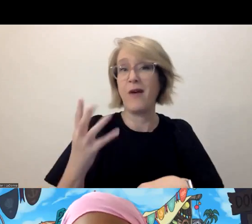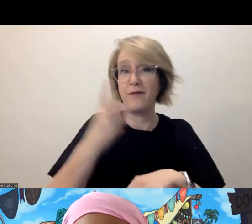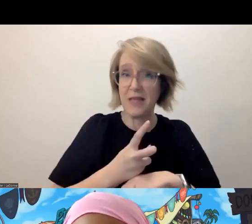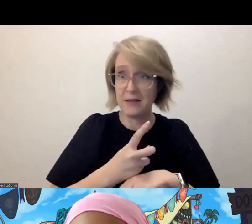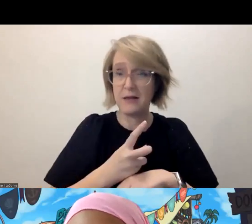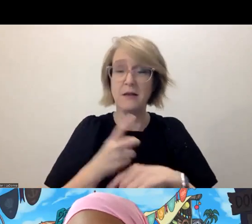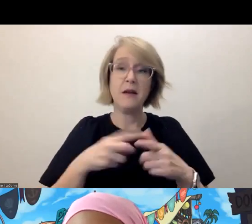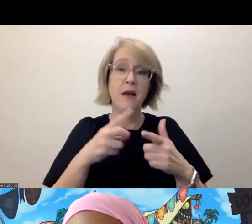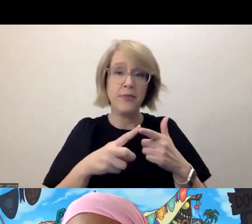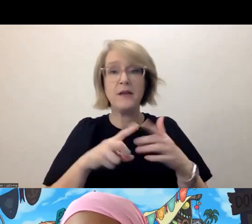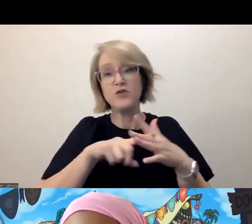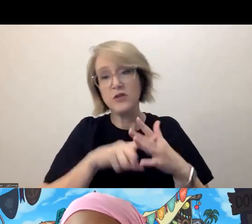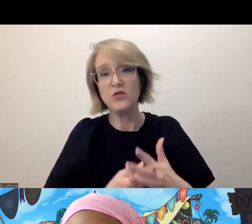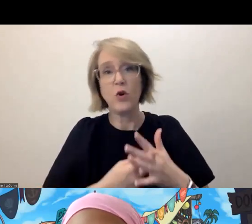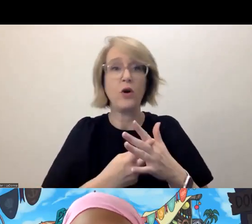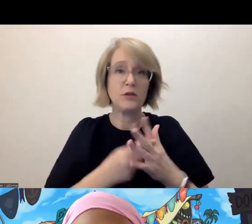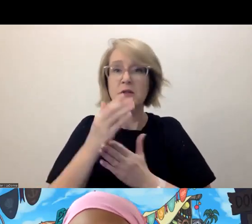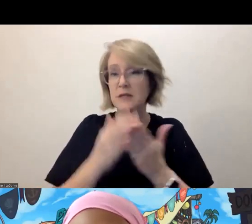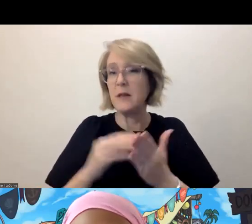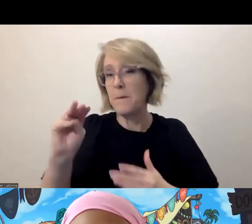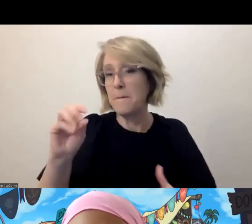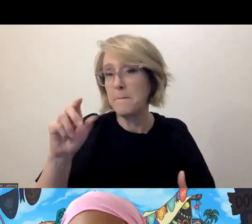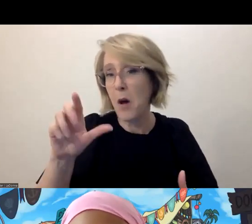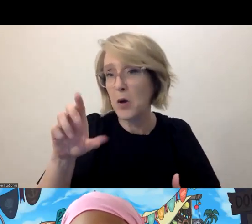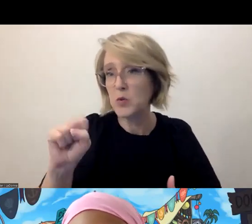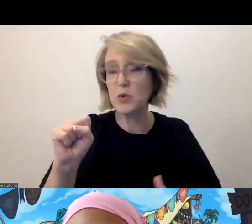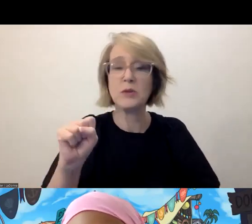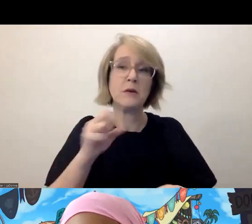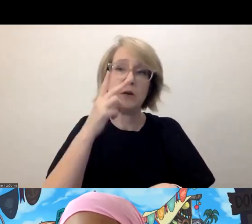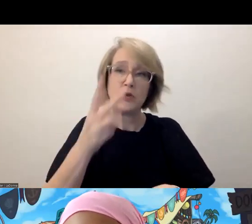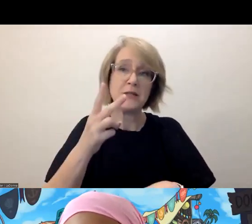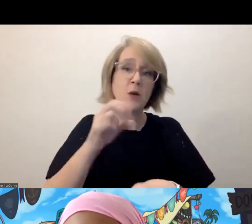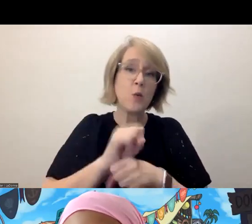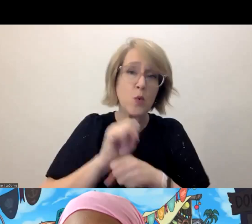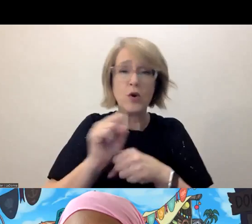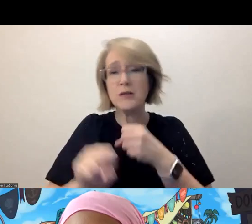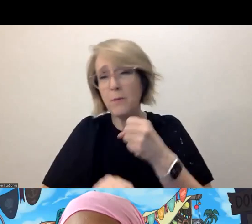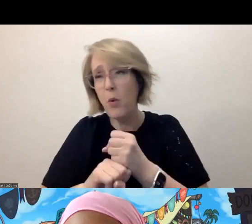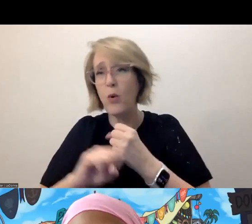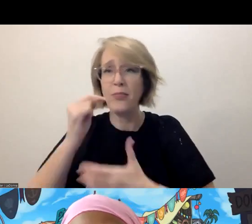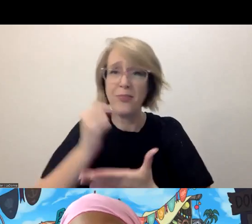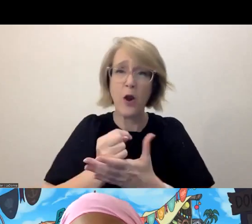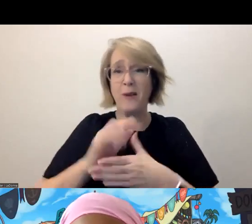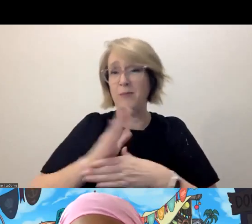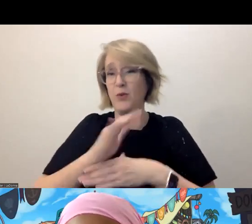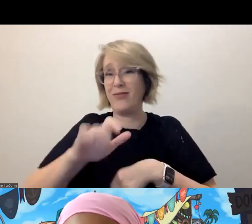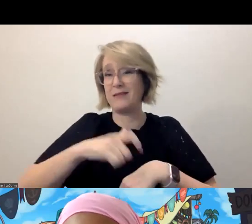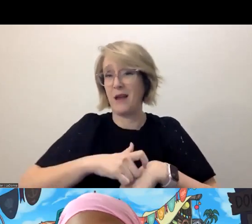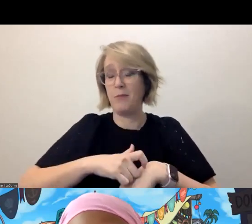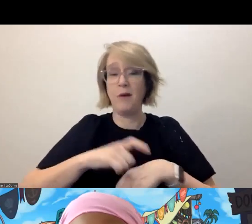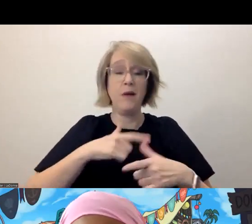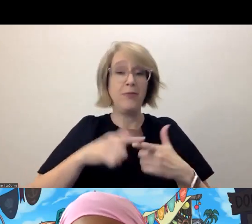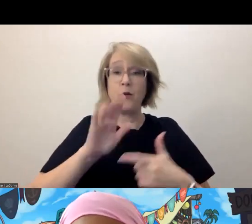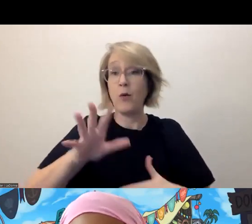starts doing bibliotary modules. She gets work, support, therapy in between that time. We keep her